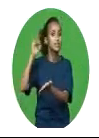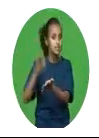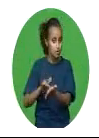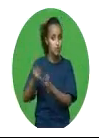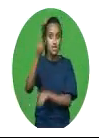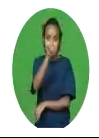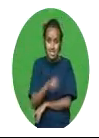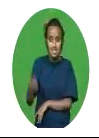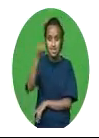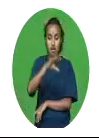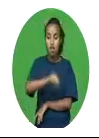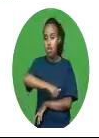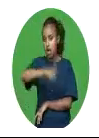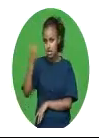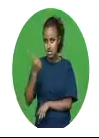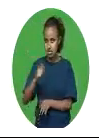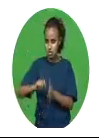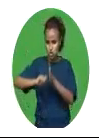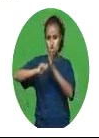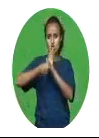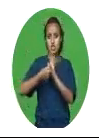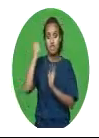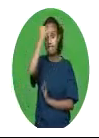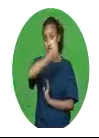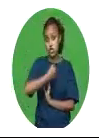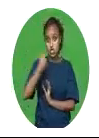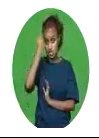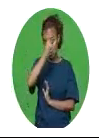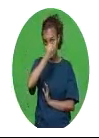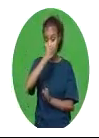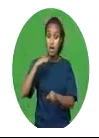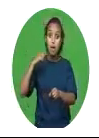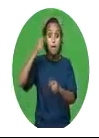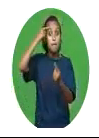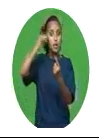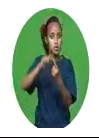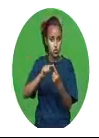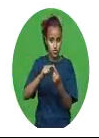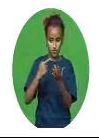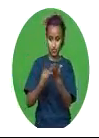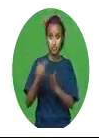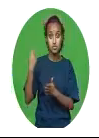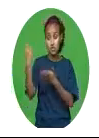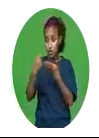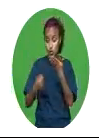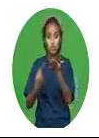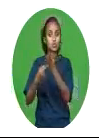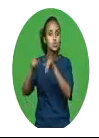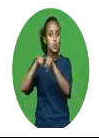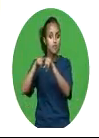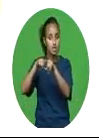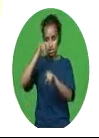of circles and other key features. The purpose of a drawing is to convey to